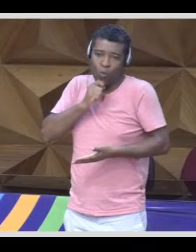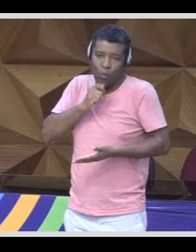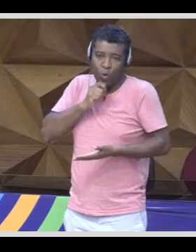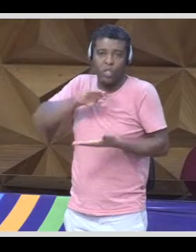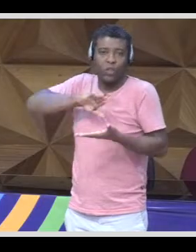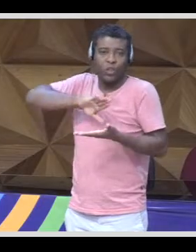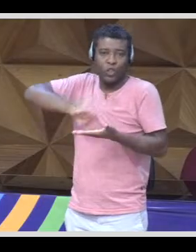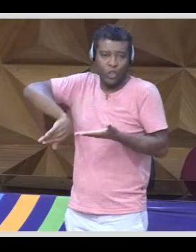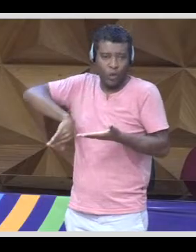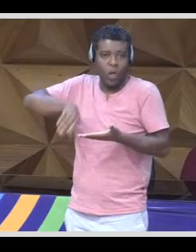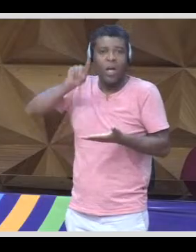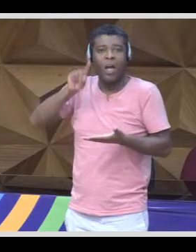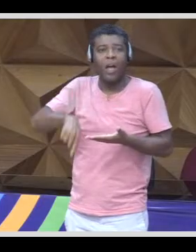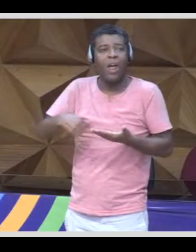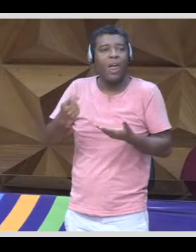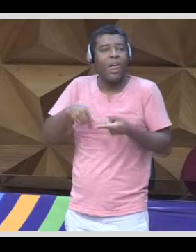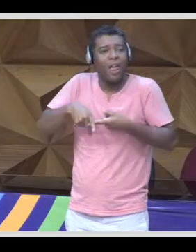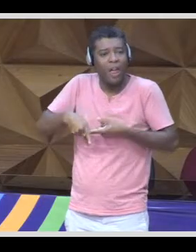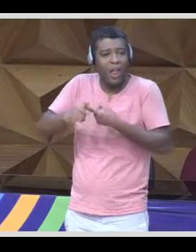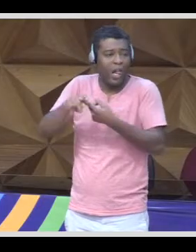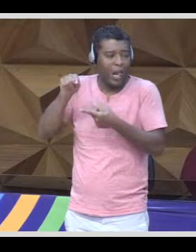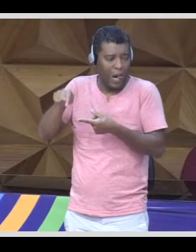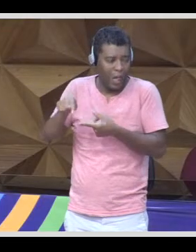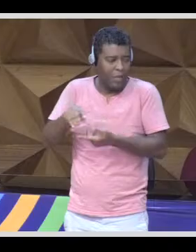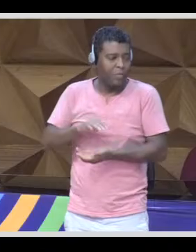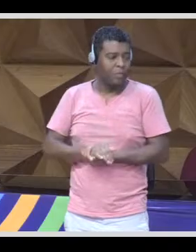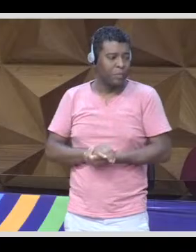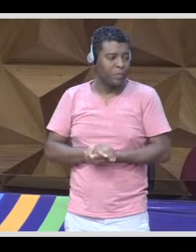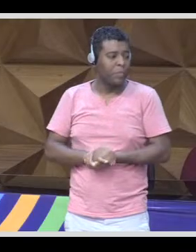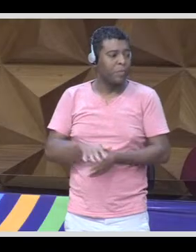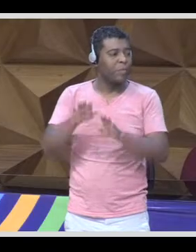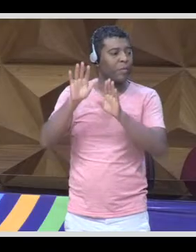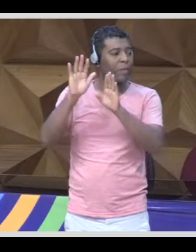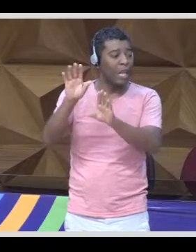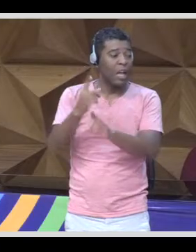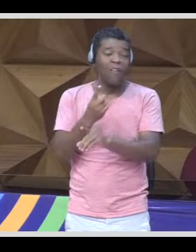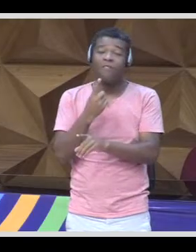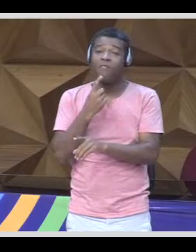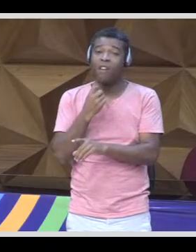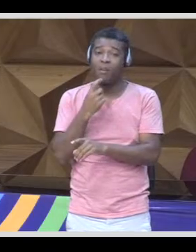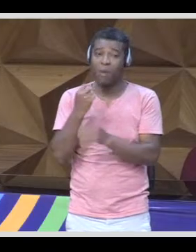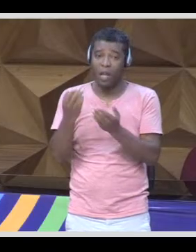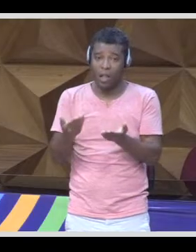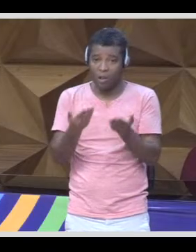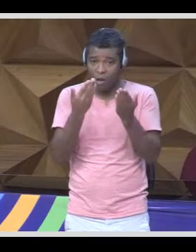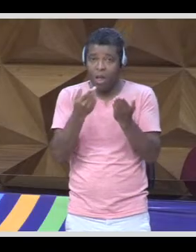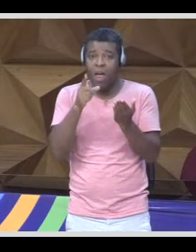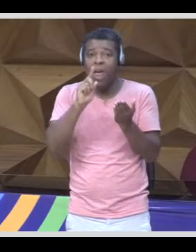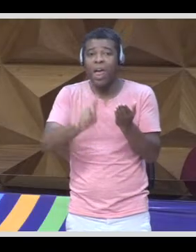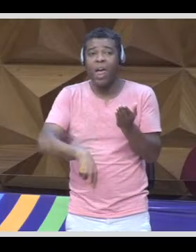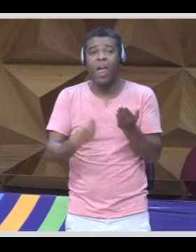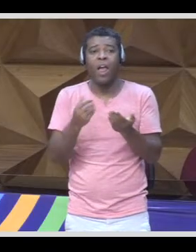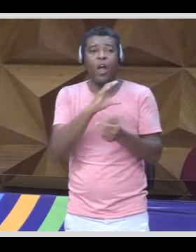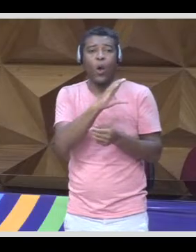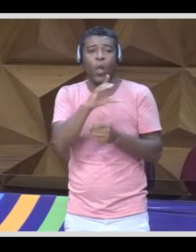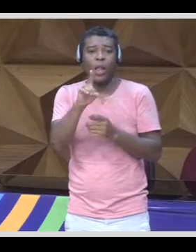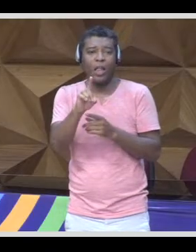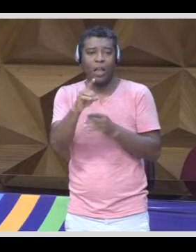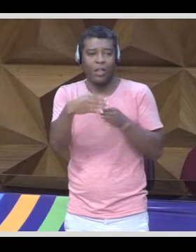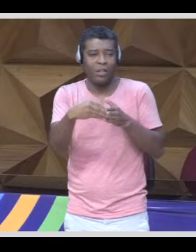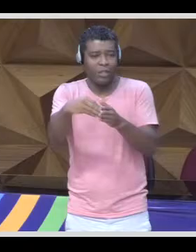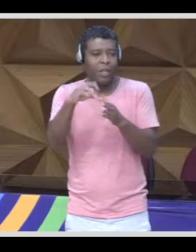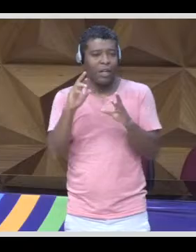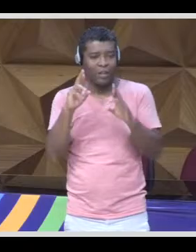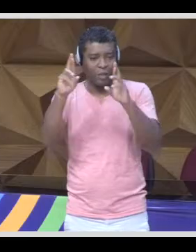I'm betting that it's coordination. In the periphery, it's something that I don't have evidence enough for that. So I claim that it's just an